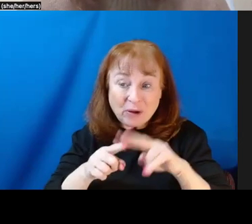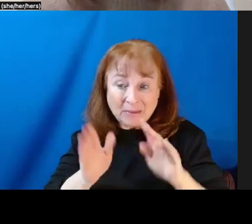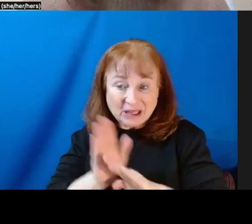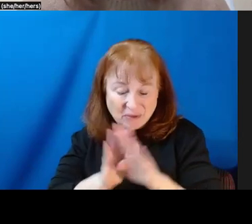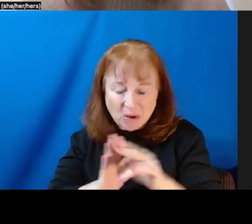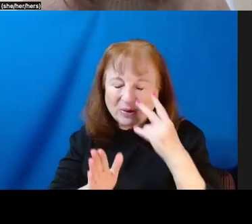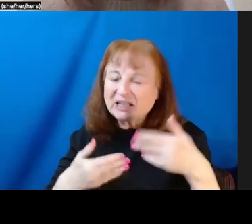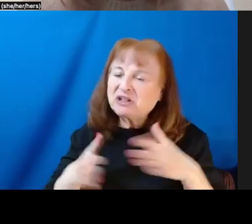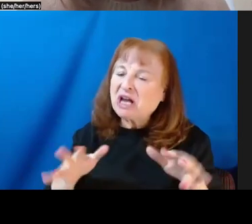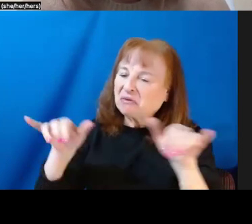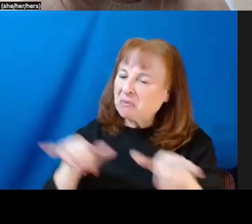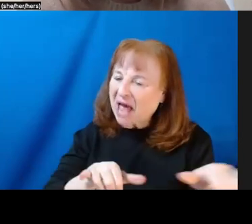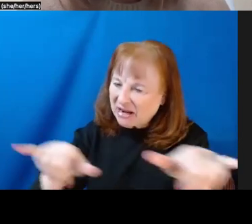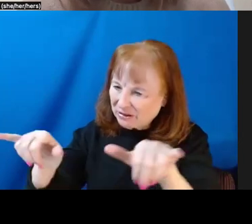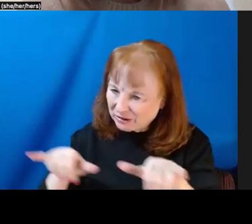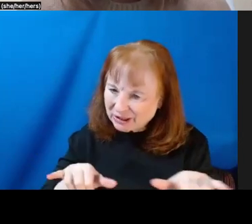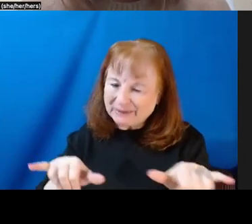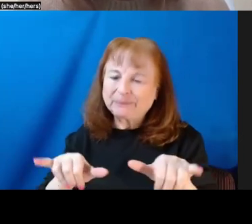general patterns.